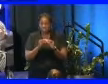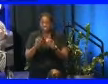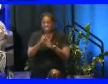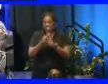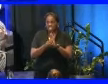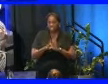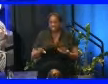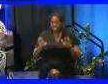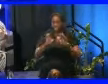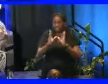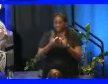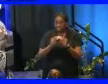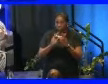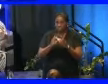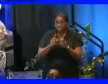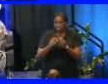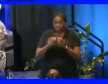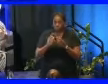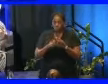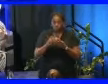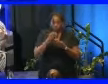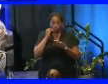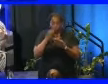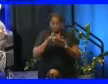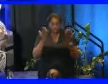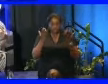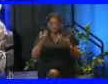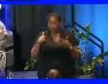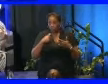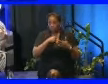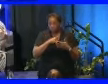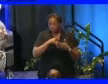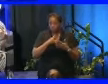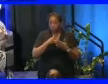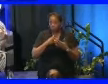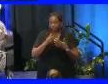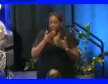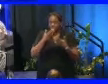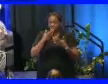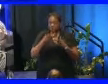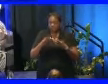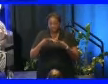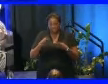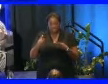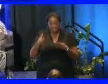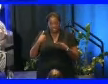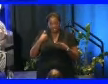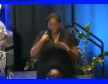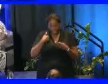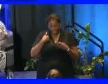statewide conferences on homelessness. We have been able to, thanks to a position that I was able